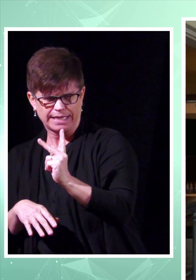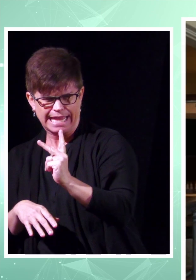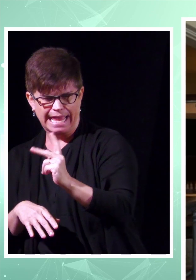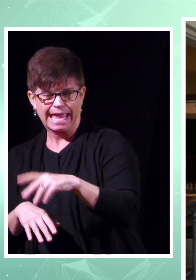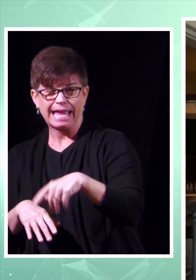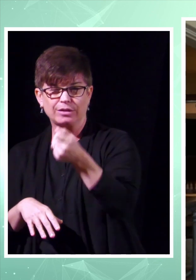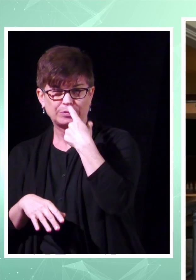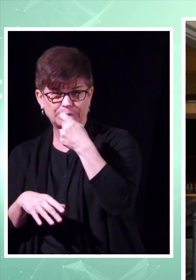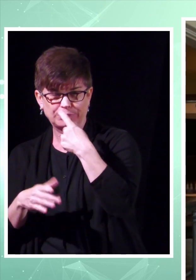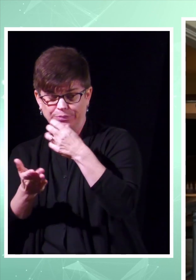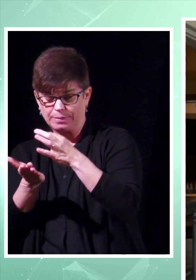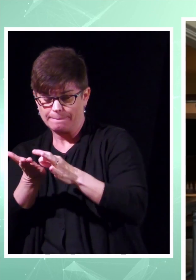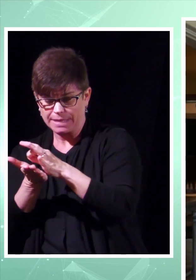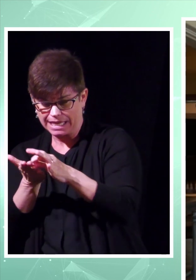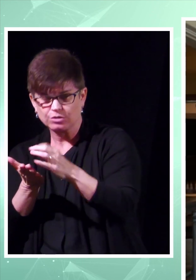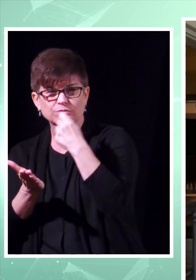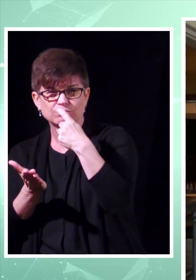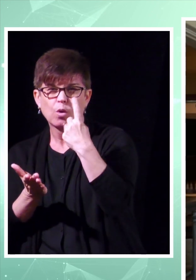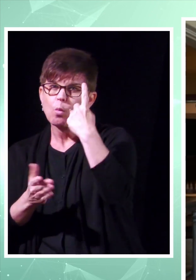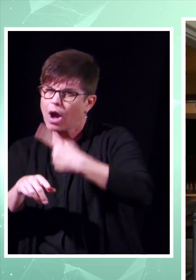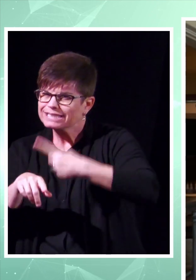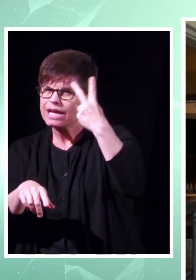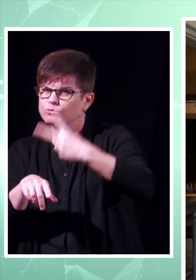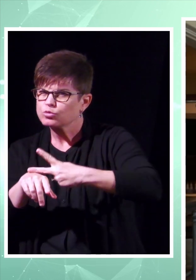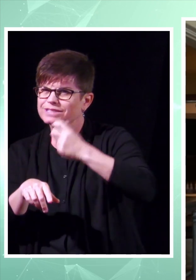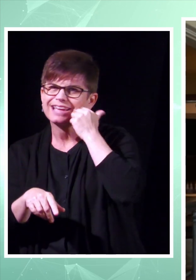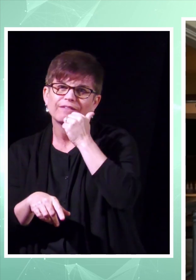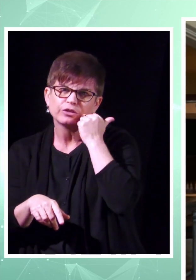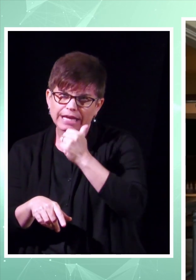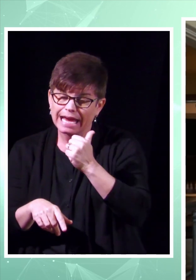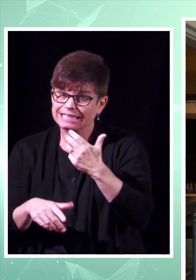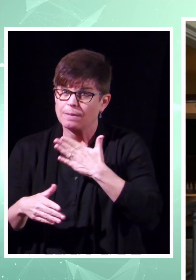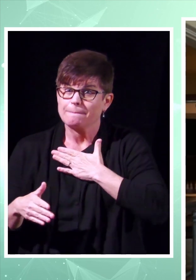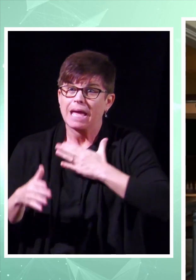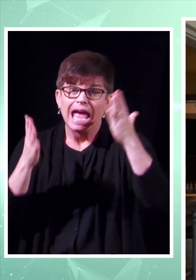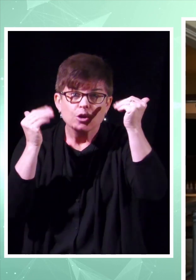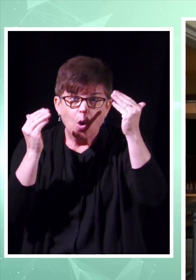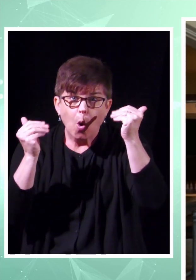every day. And it's my hope that they can make the disease very, very, very